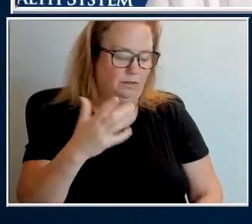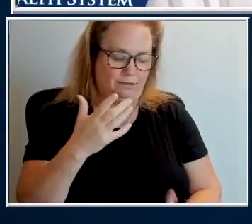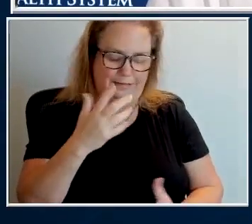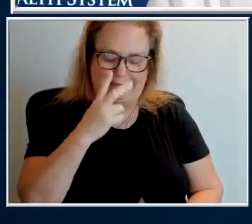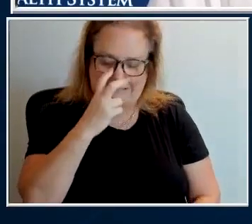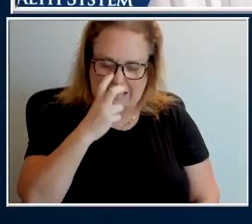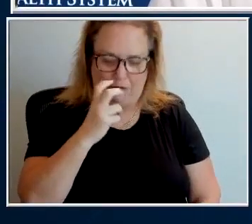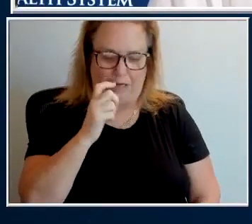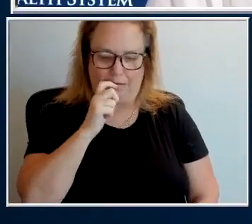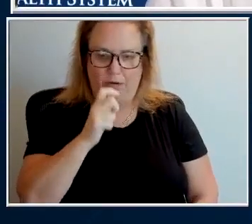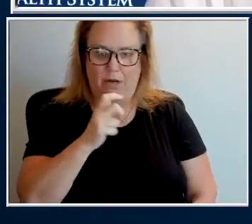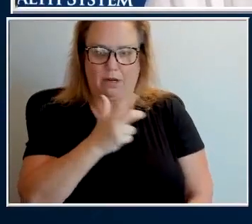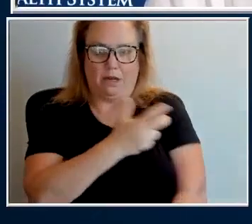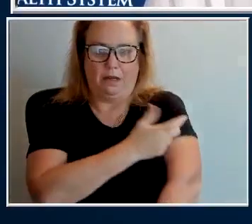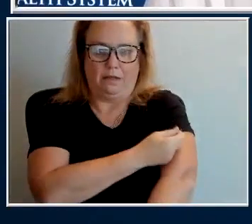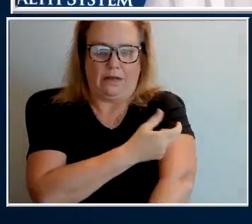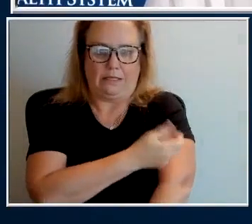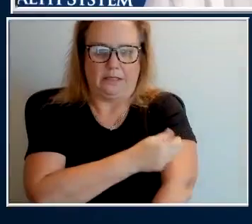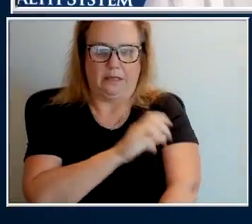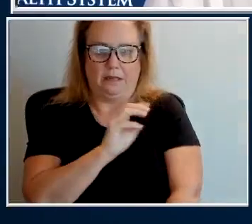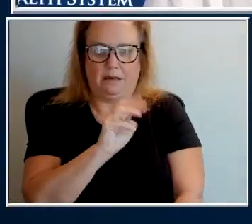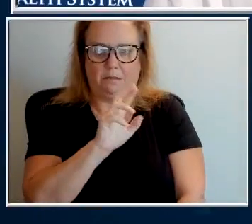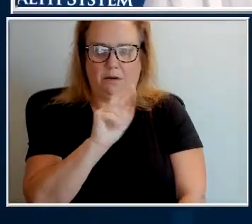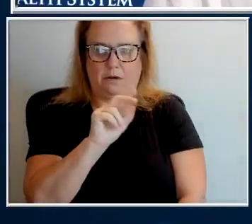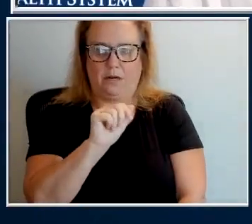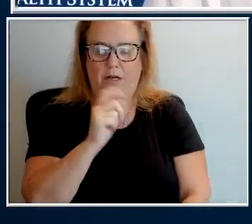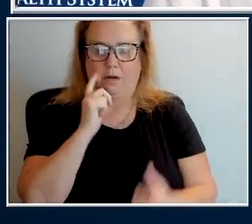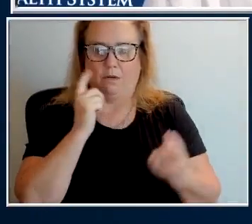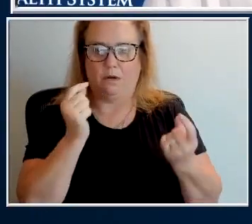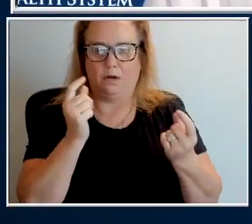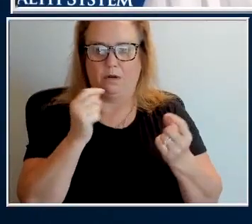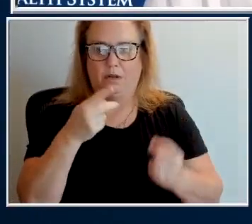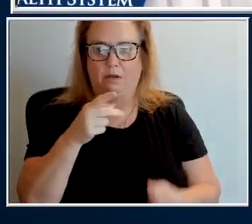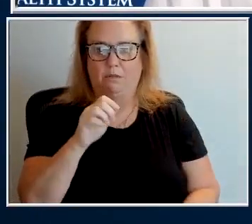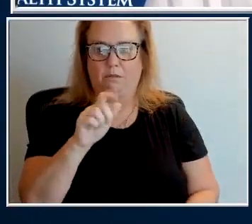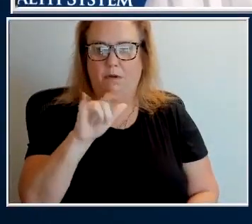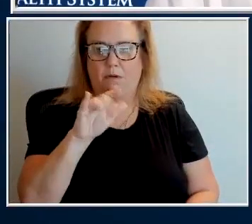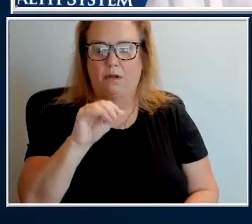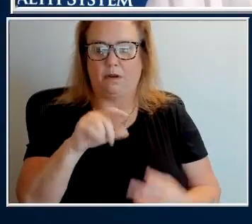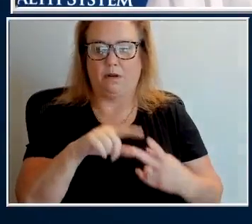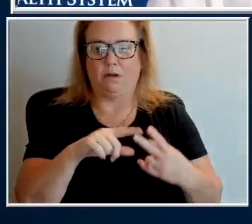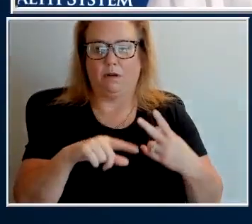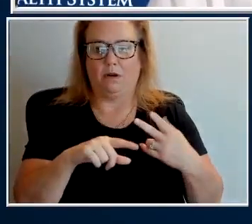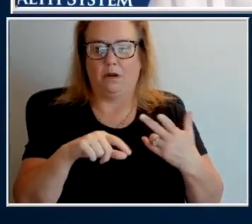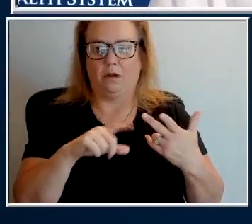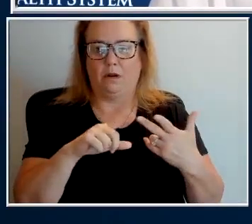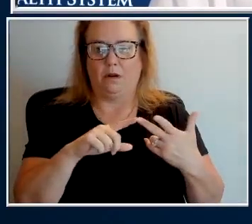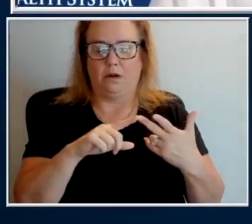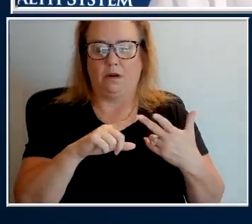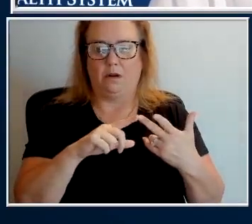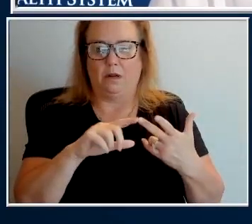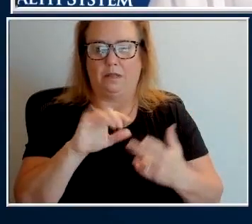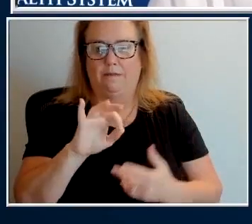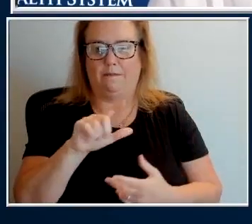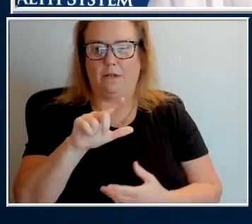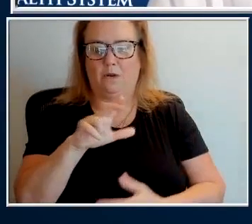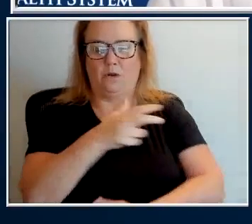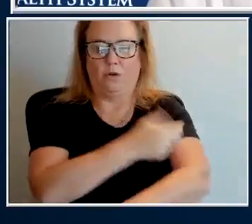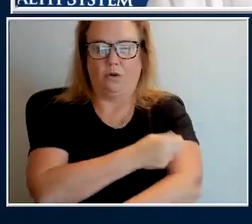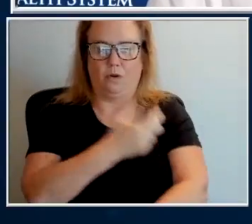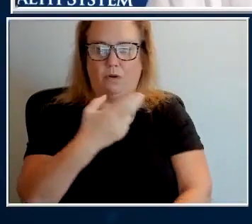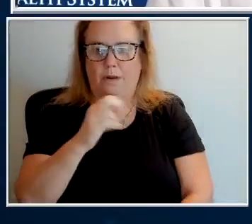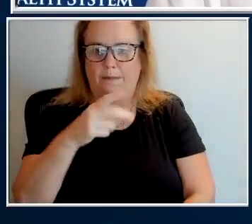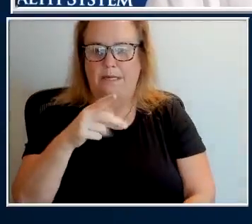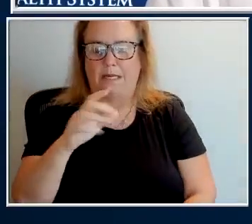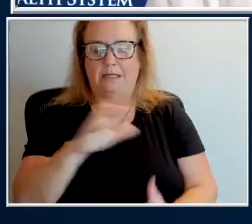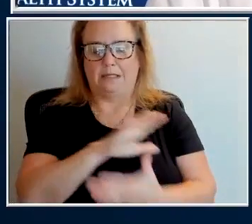you're not going to take the mRNA vaccine, what the heck are you taking the polio vaccine for? What the heck are you taking the influenza vaccine, the hepatitis vaccines? I mean, come